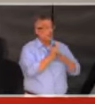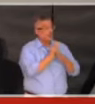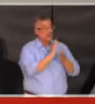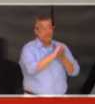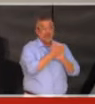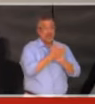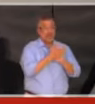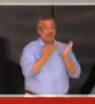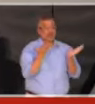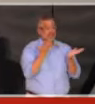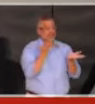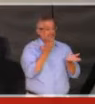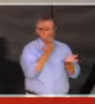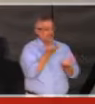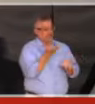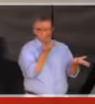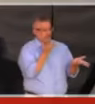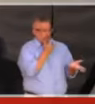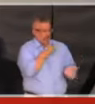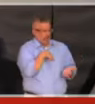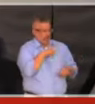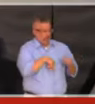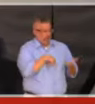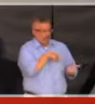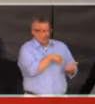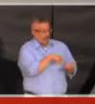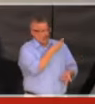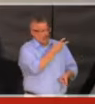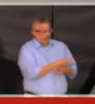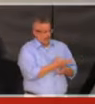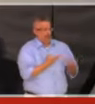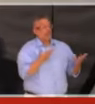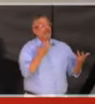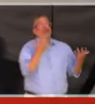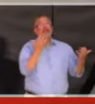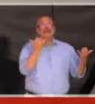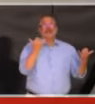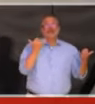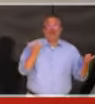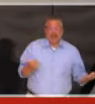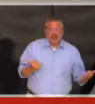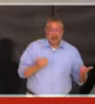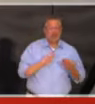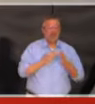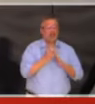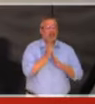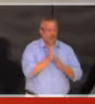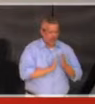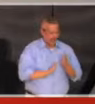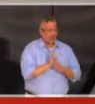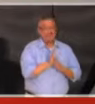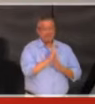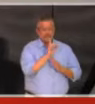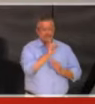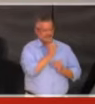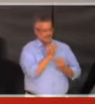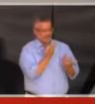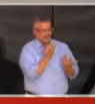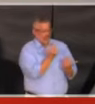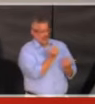become too financially burdensome to operate. As of now, however, community college districts are extremely